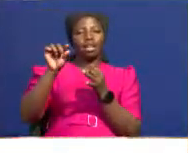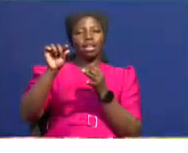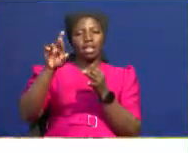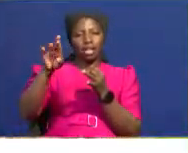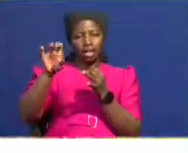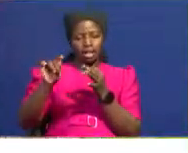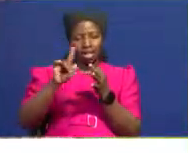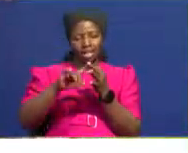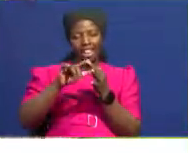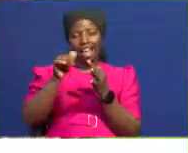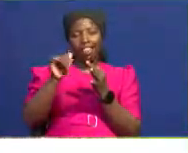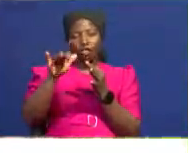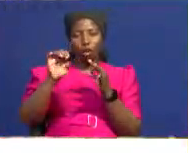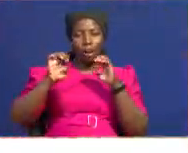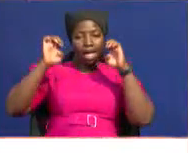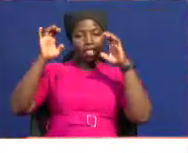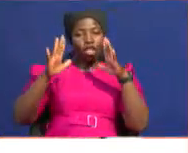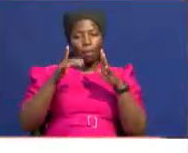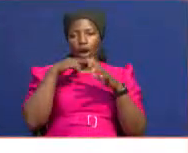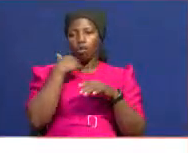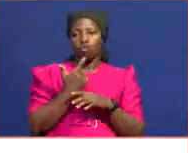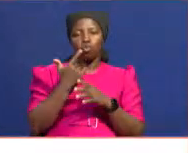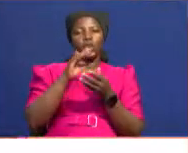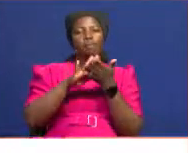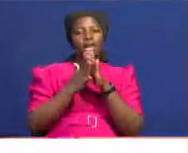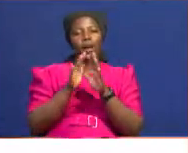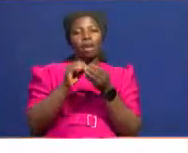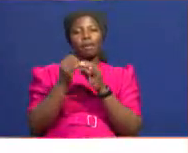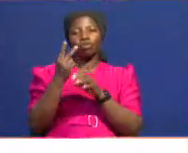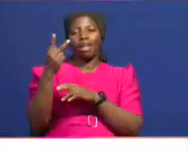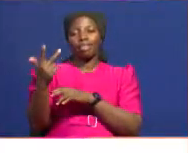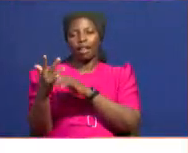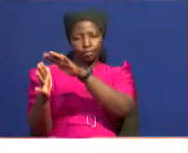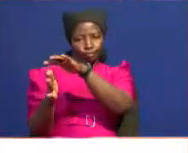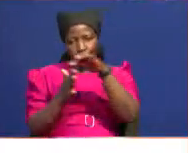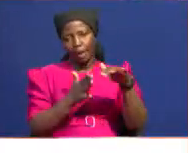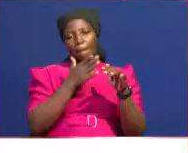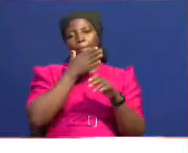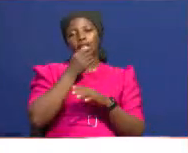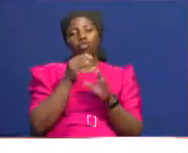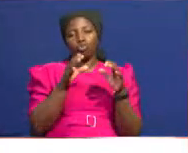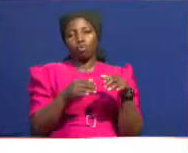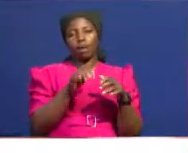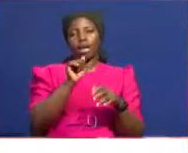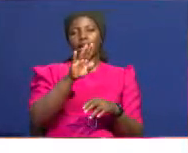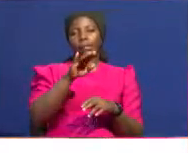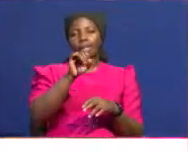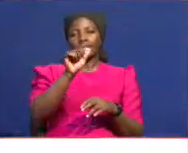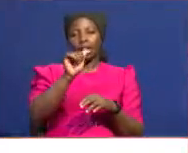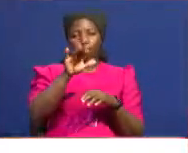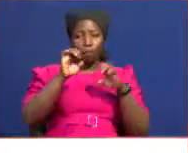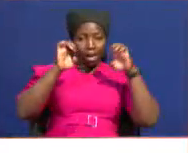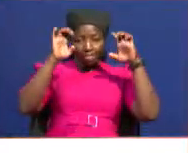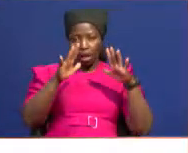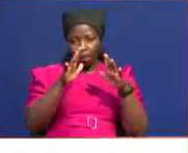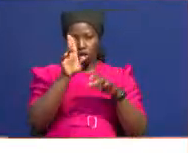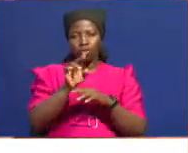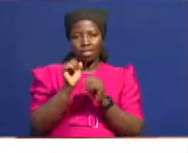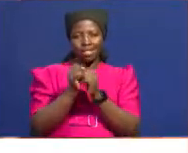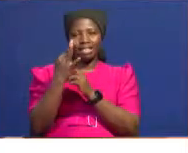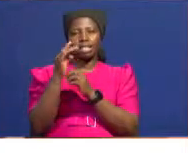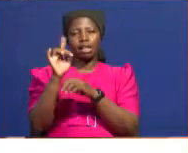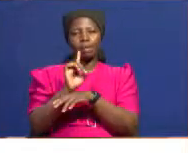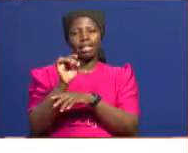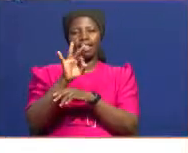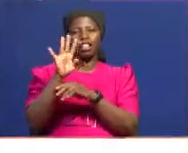of Ethiopia, who completed the podium dash. In the men's category, Abisa Fayyaz of Ethiopia clocked 13 minutes